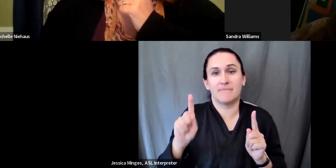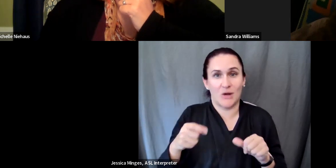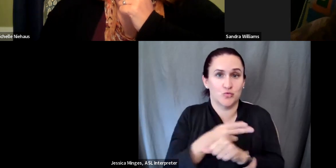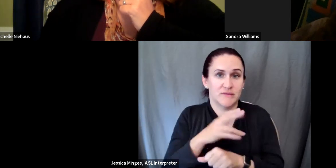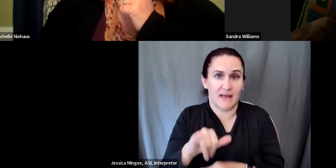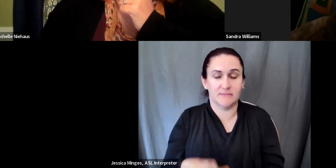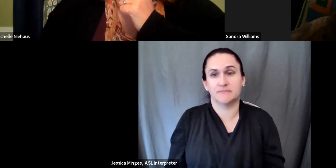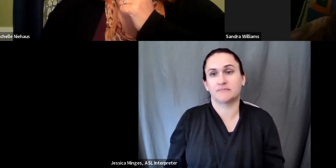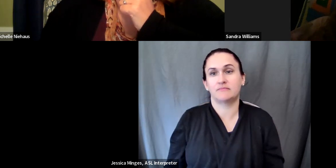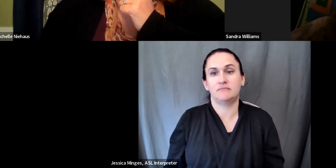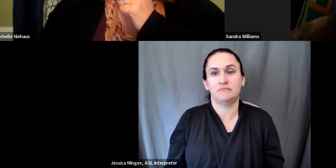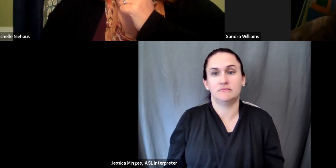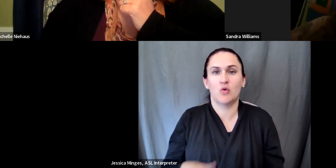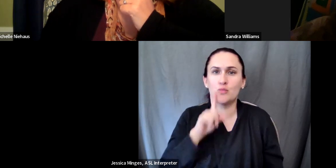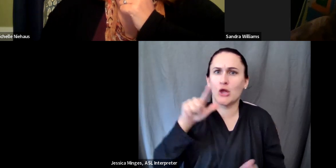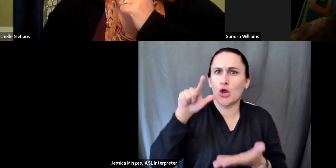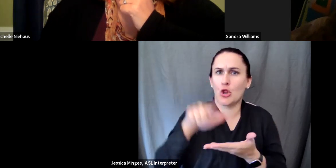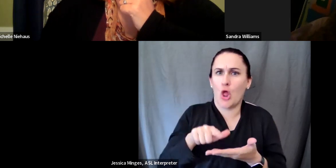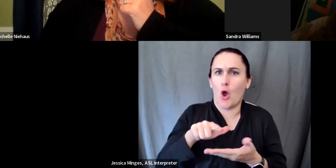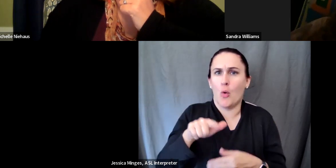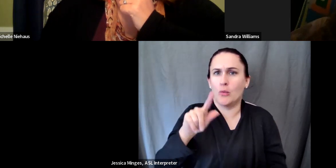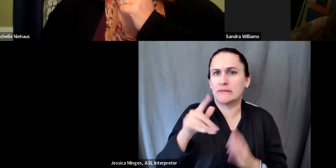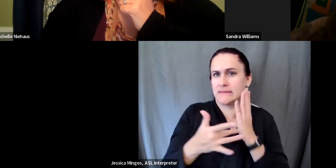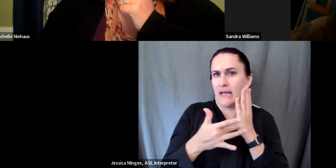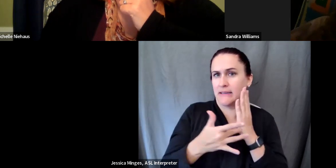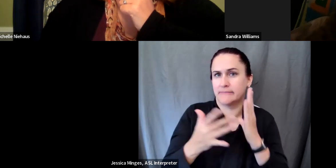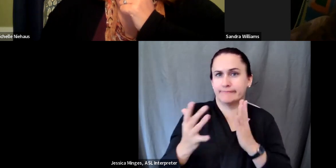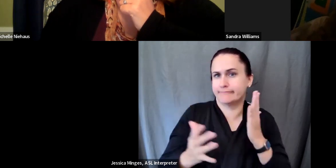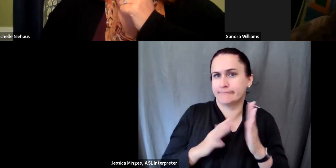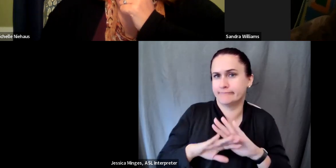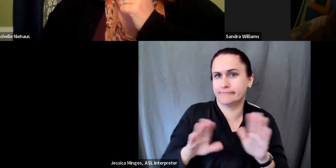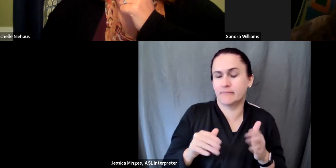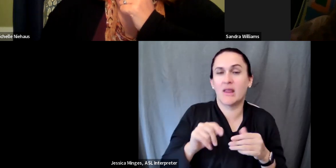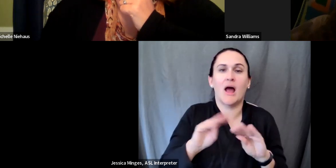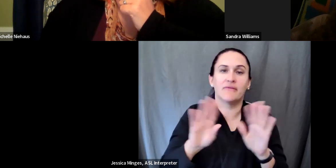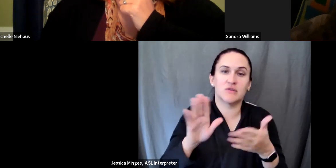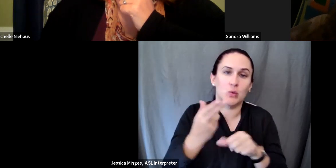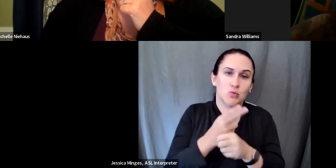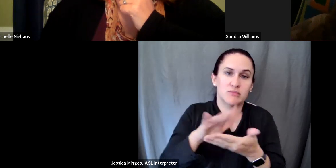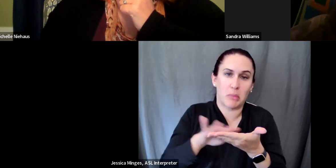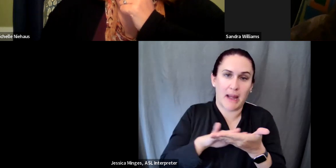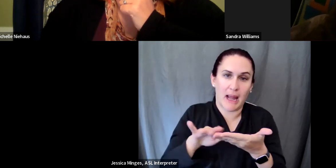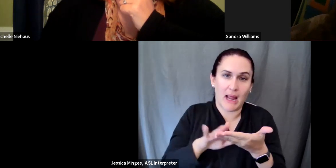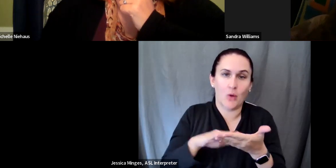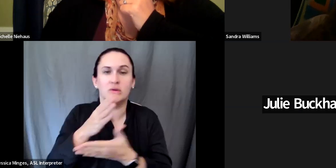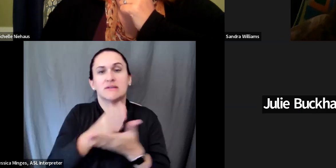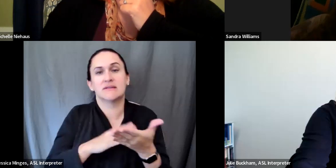was very low tech. Obviously, I used Braille and would Braille some of the storybooks so I